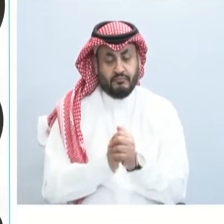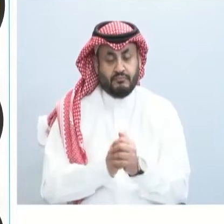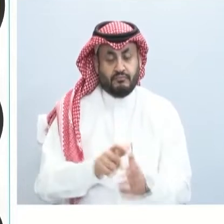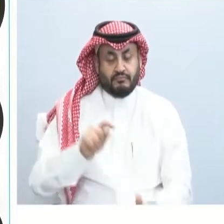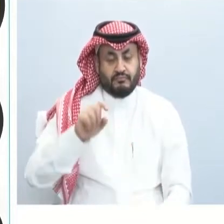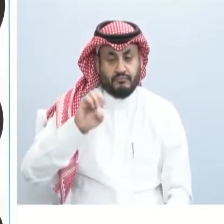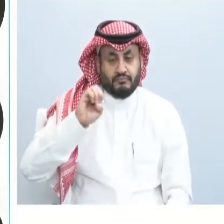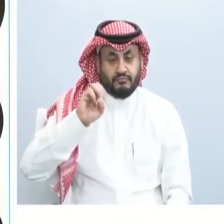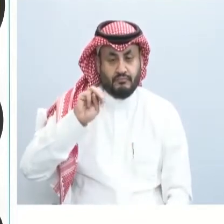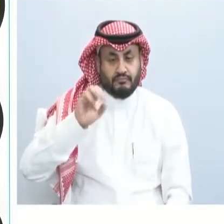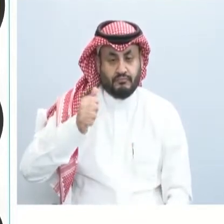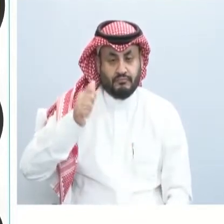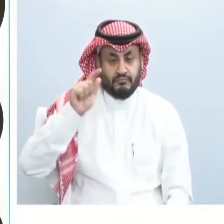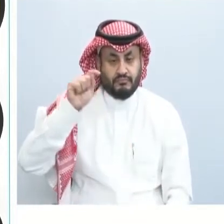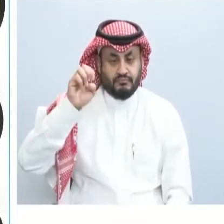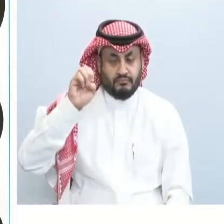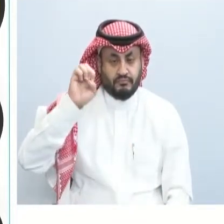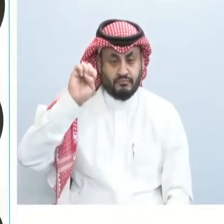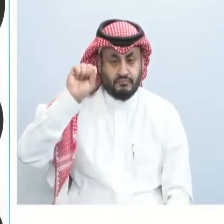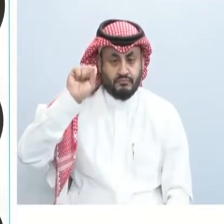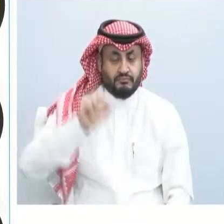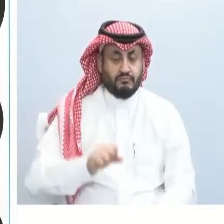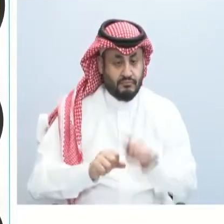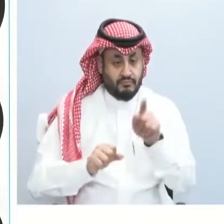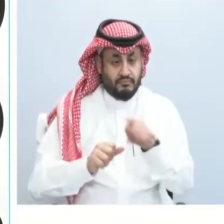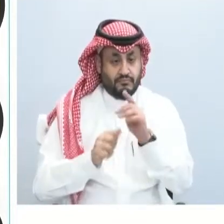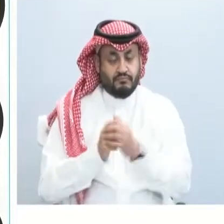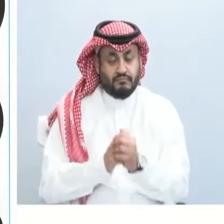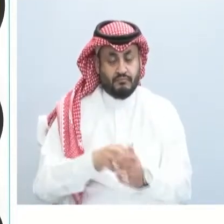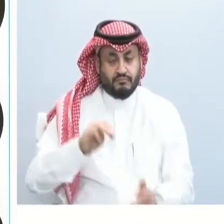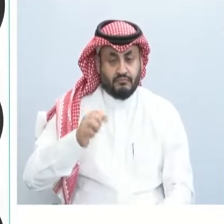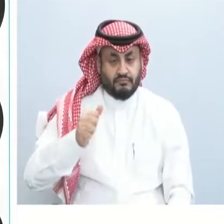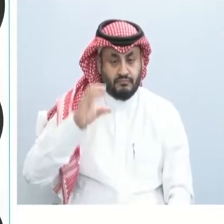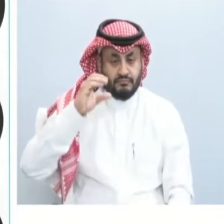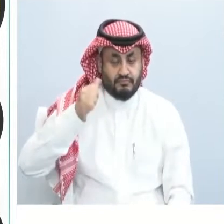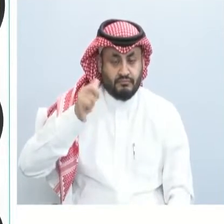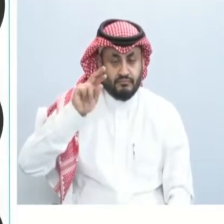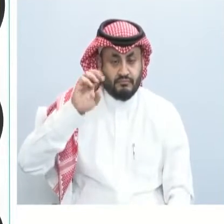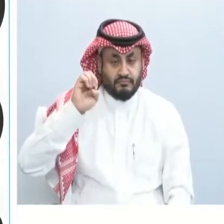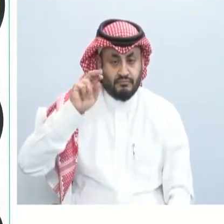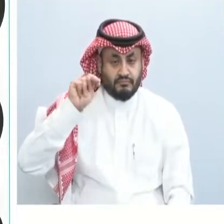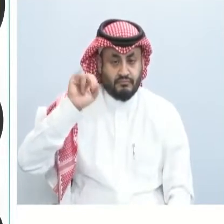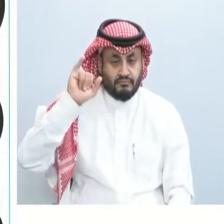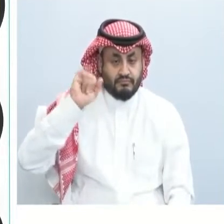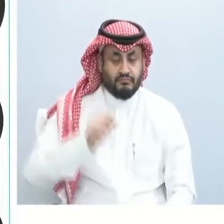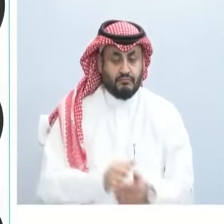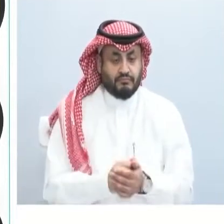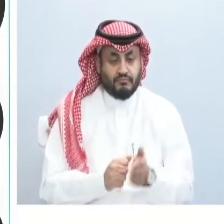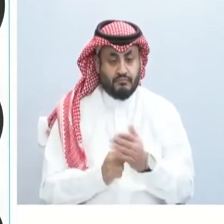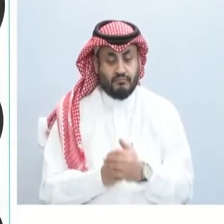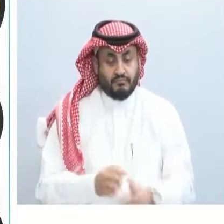some tomatoes, but we didn't have any macaroni. We had some